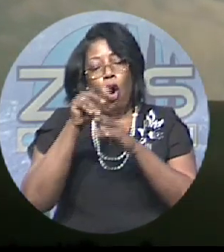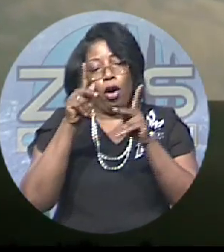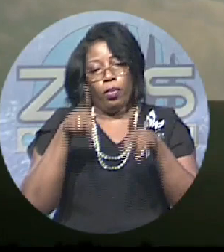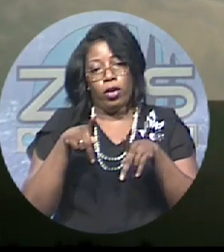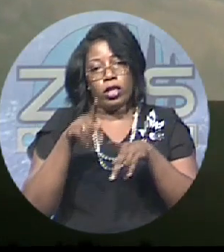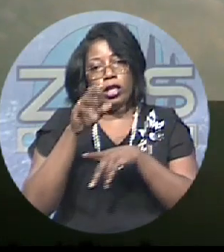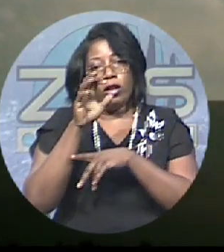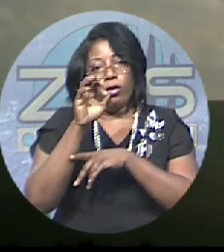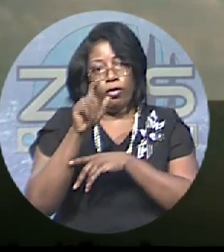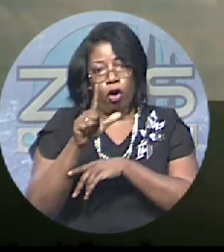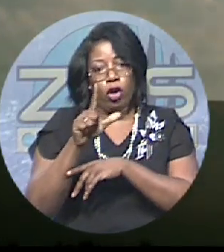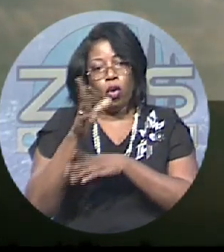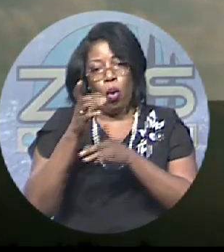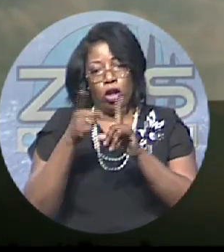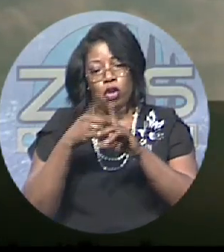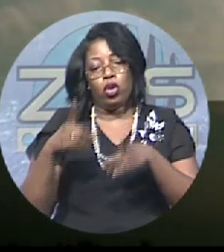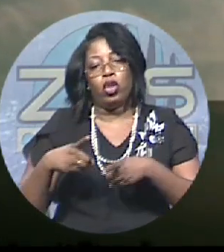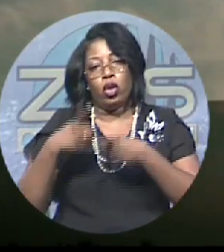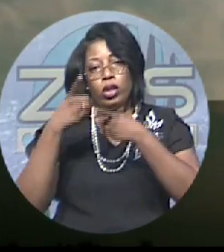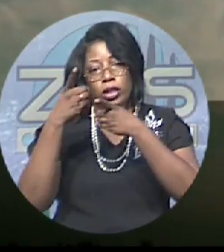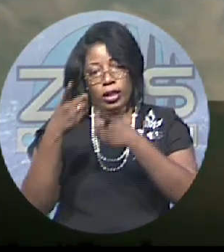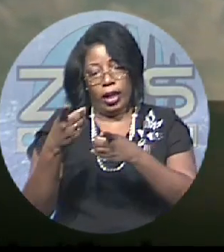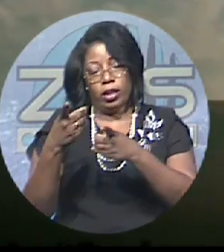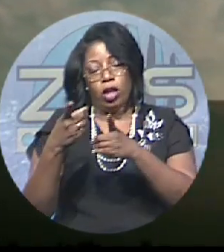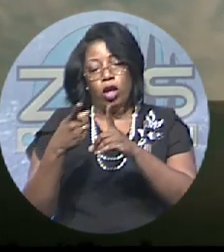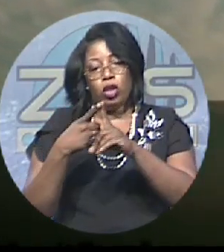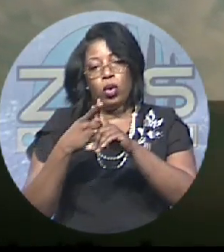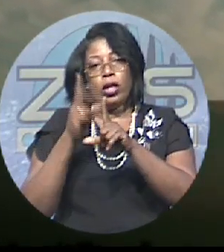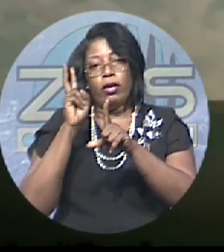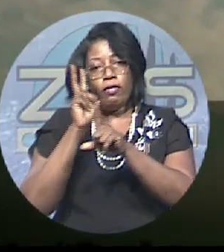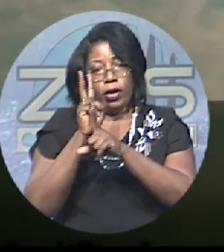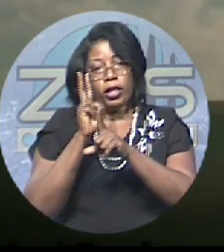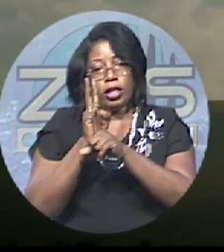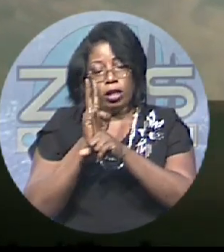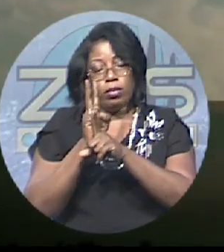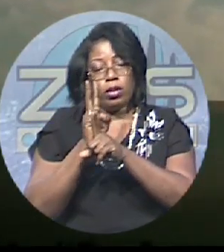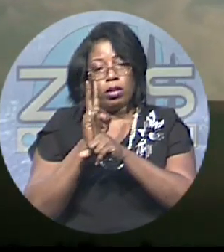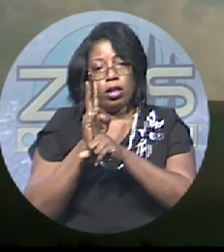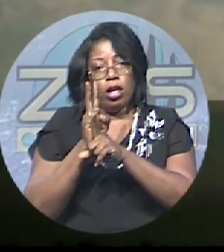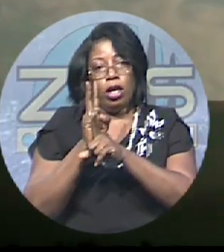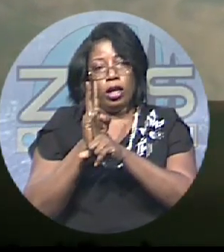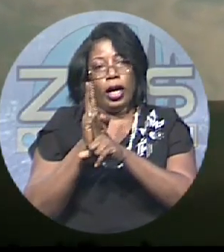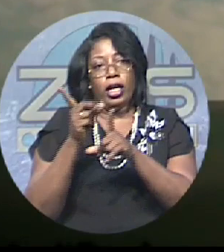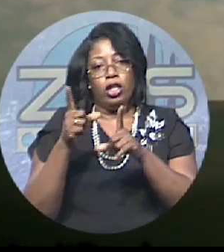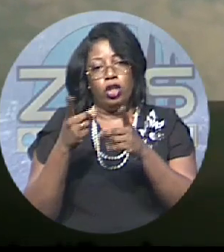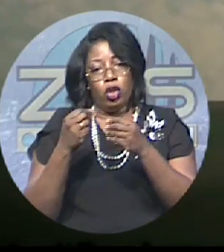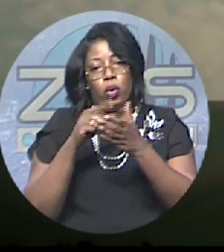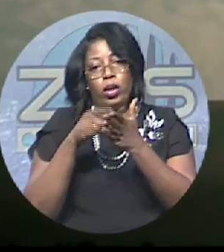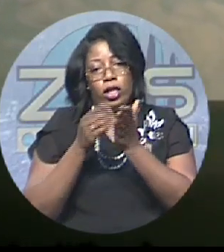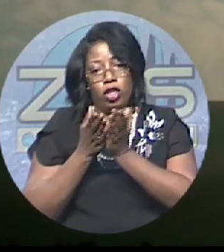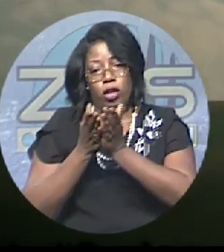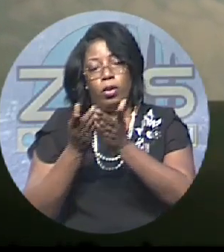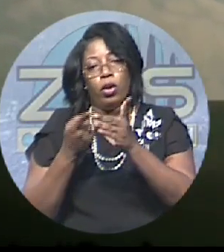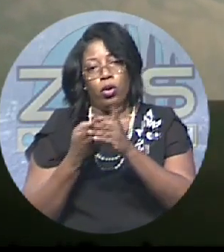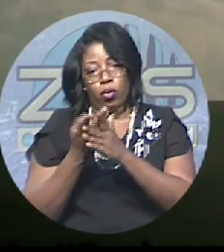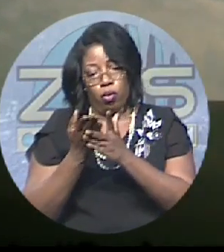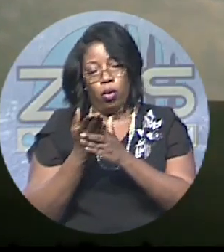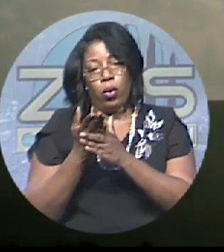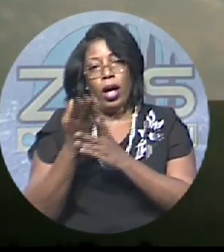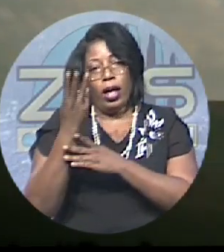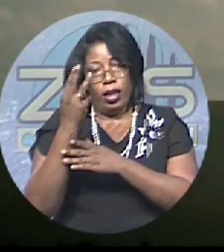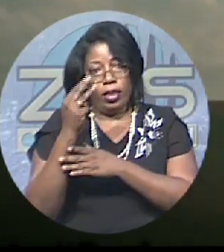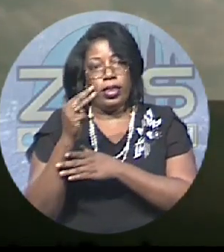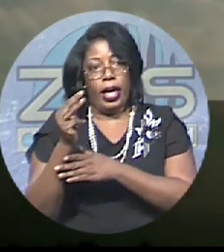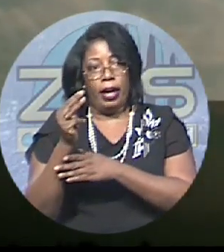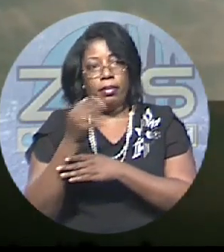from Florida who wish to make a donation to the hurricane victims can do so by way of shipping it through ExpressIt.